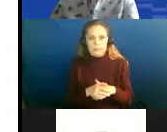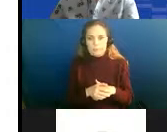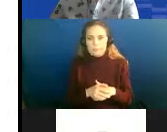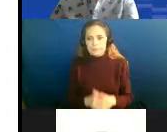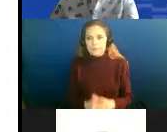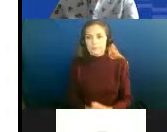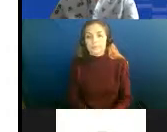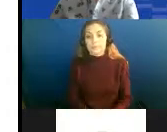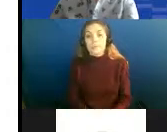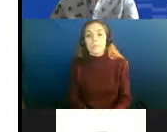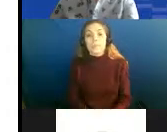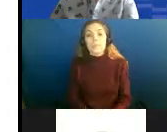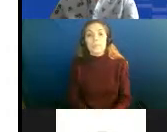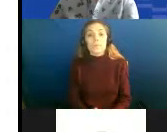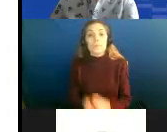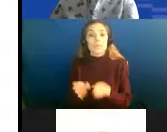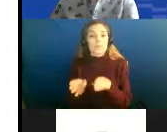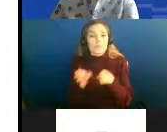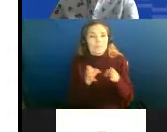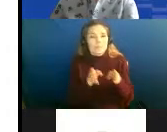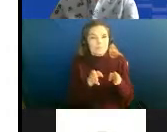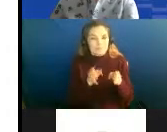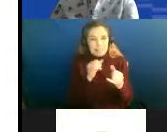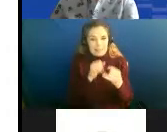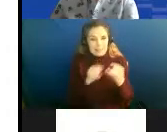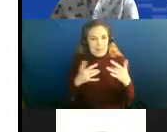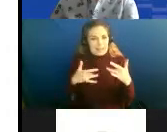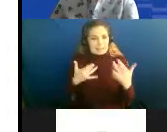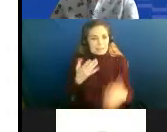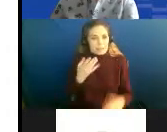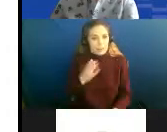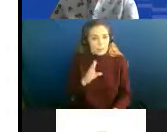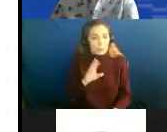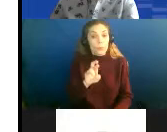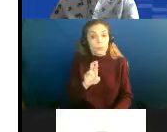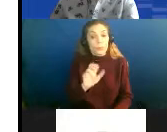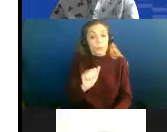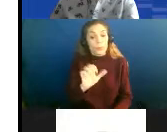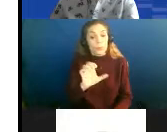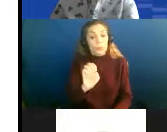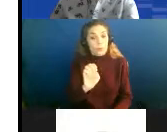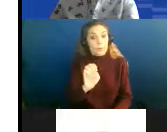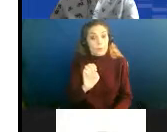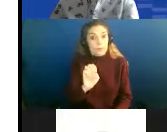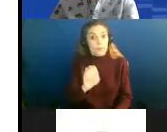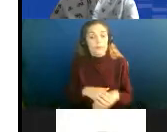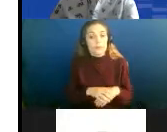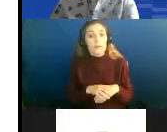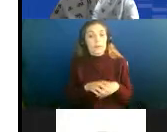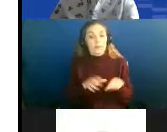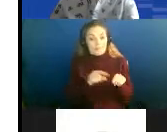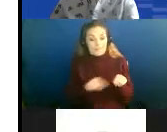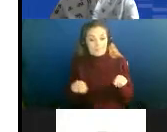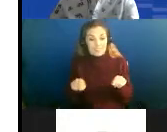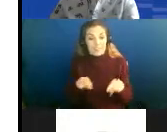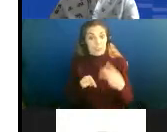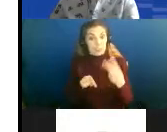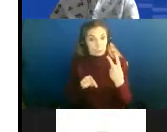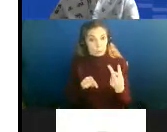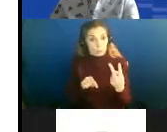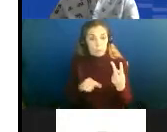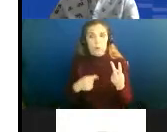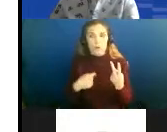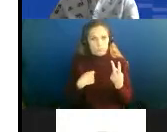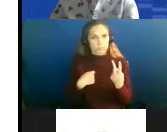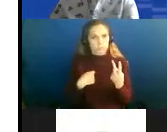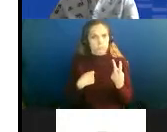participants. And then finally, when we think about racial identity, 2 of our participants self-identified as racial, and the